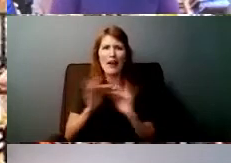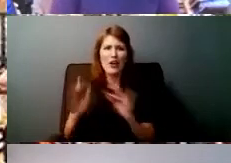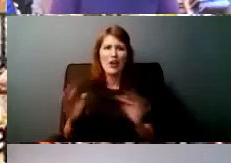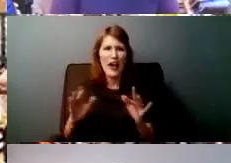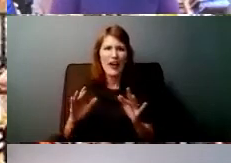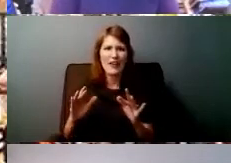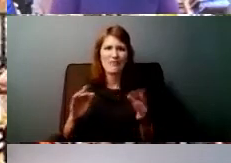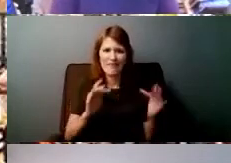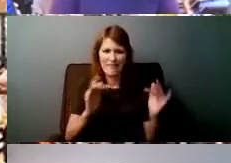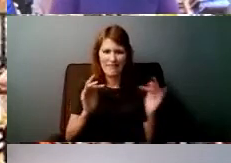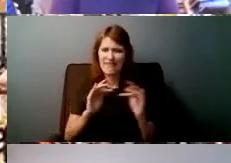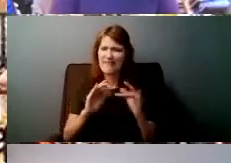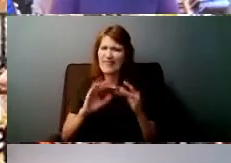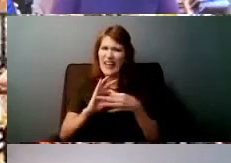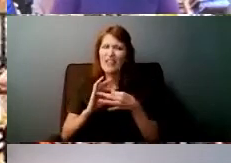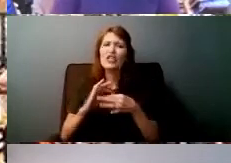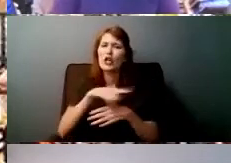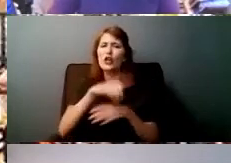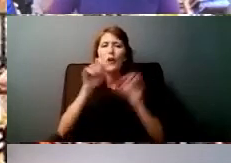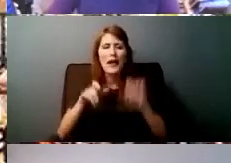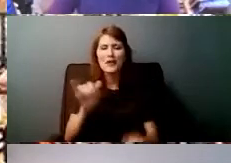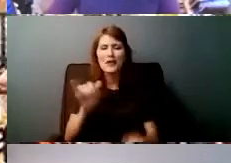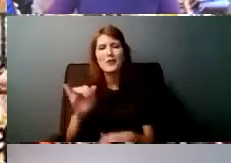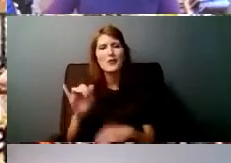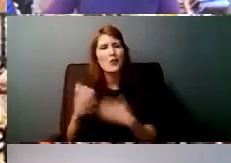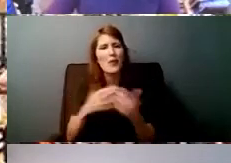too, no matter where you are in the world.